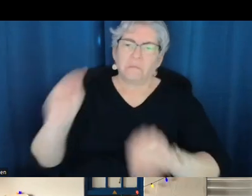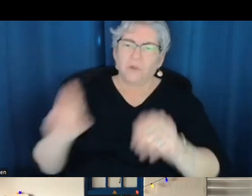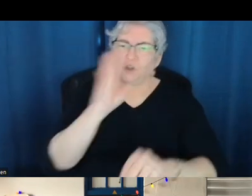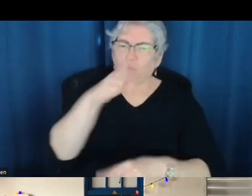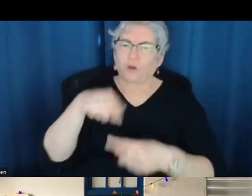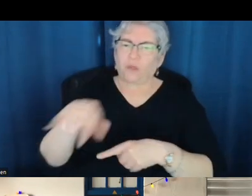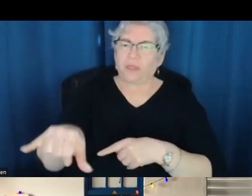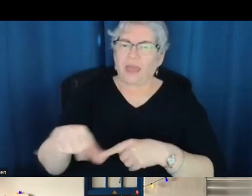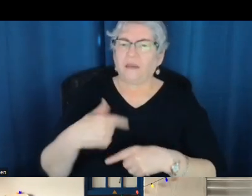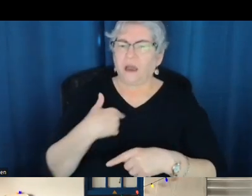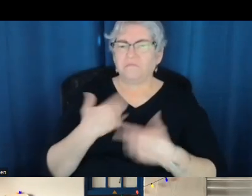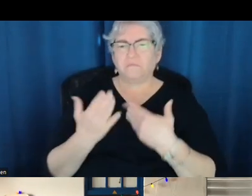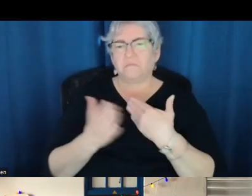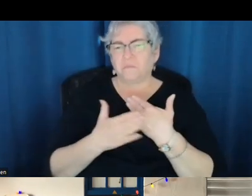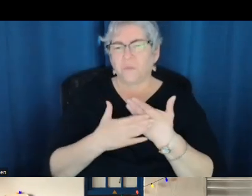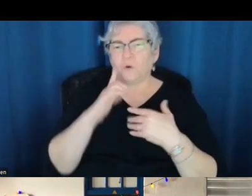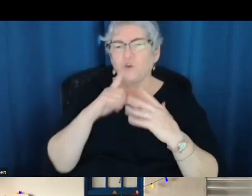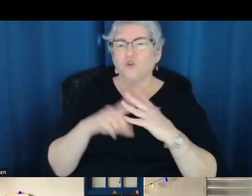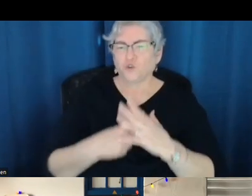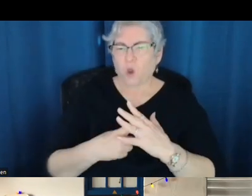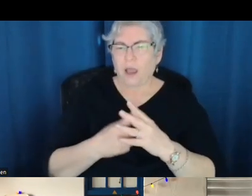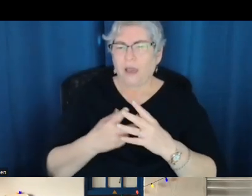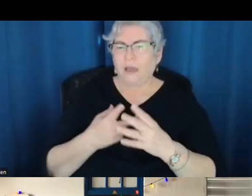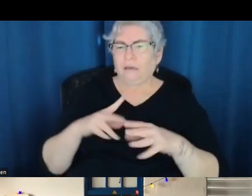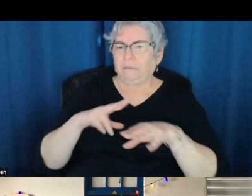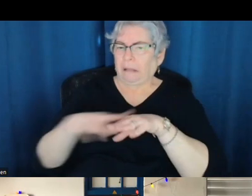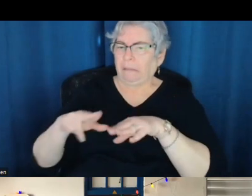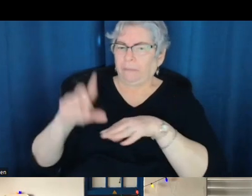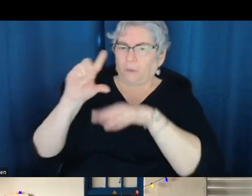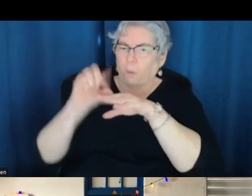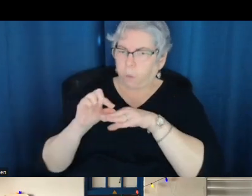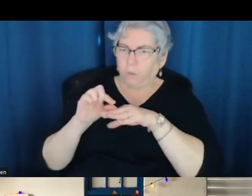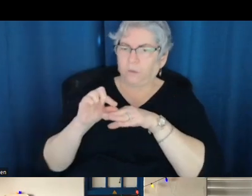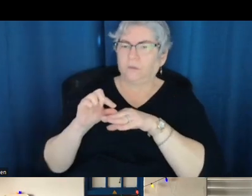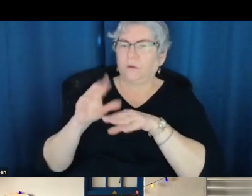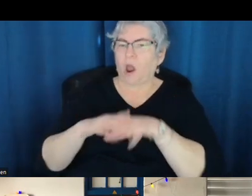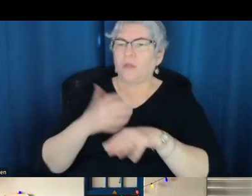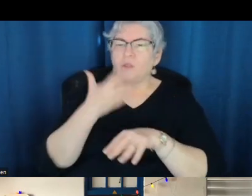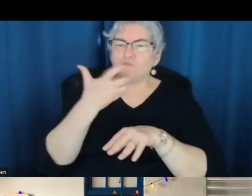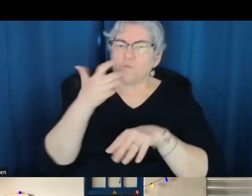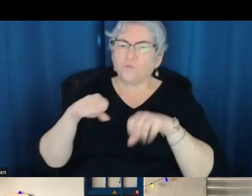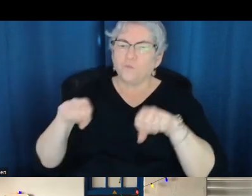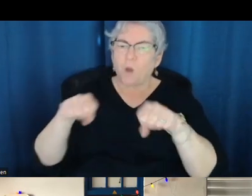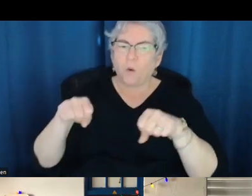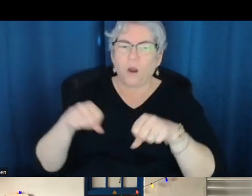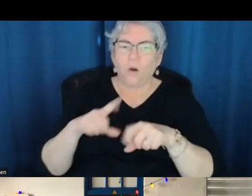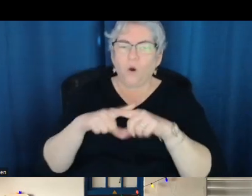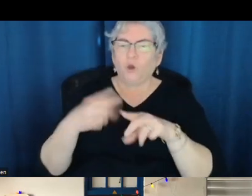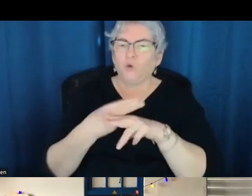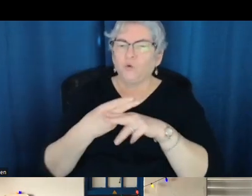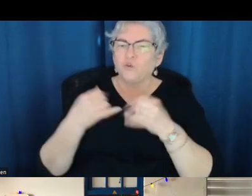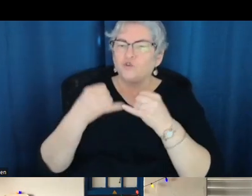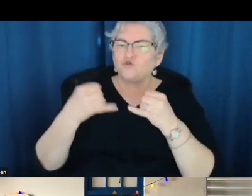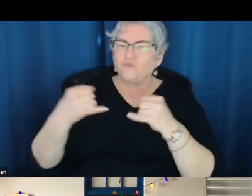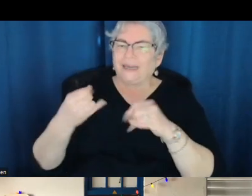I would, again, start by clipping it to the lowest setting on your mower or using a string trimmer and